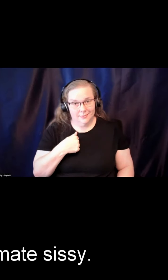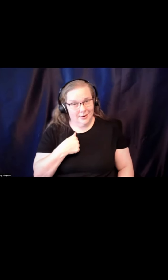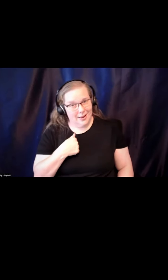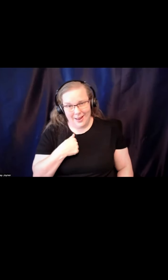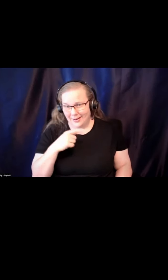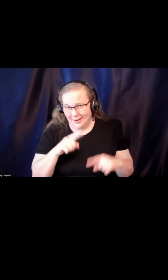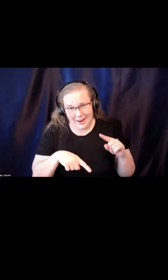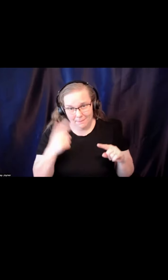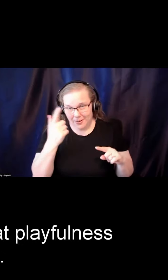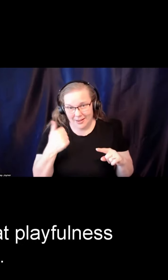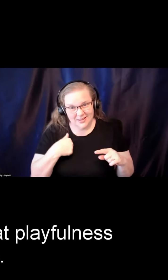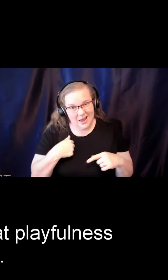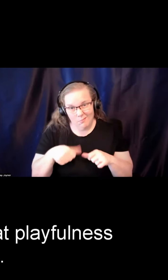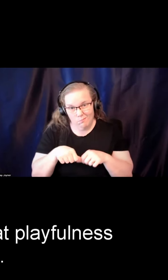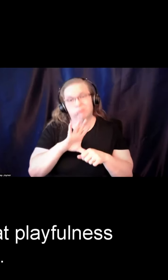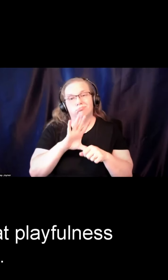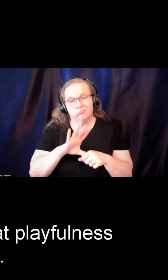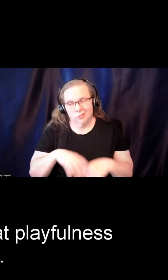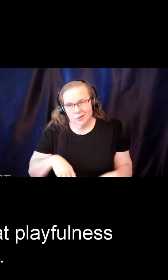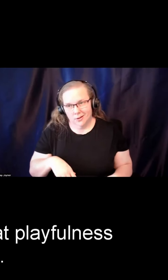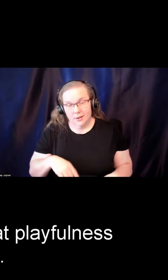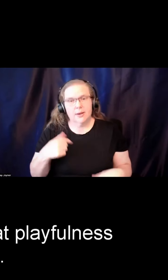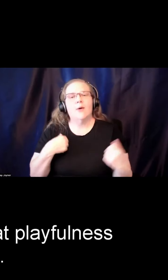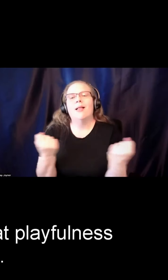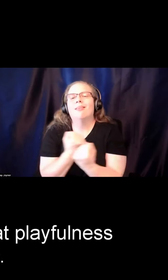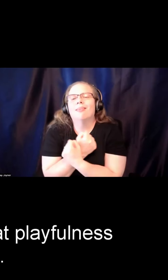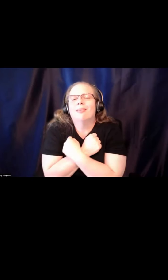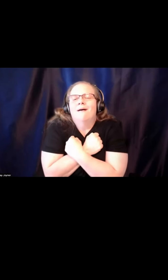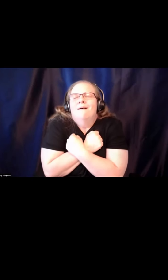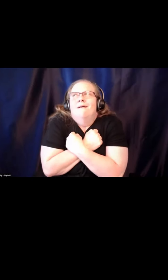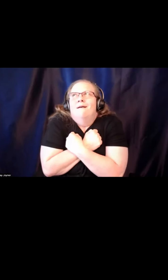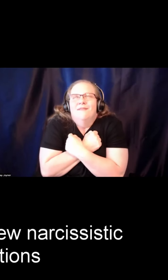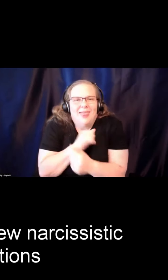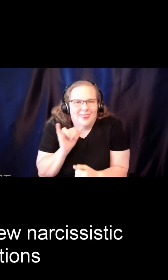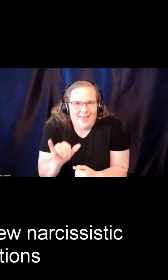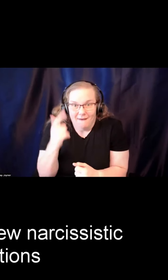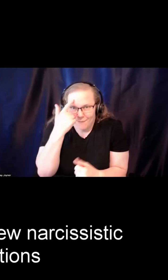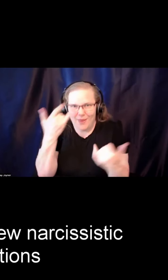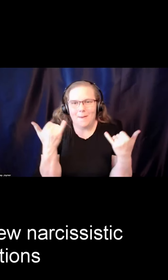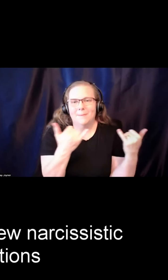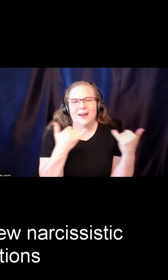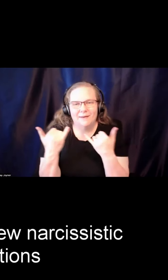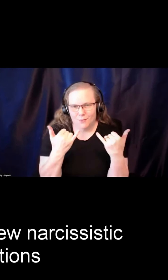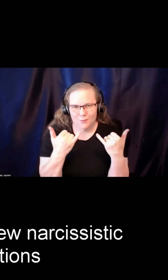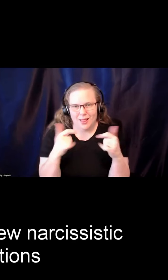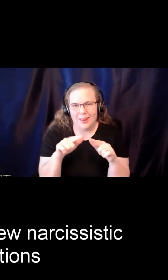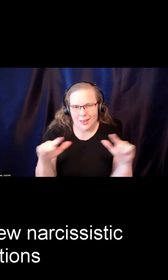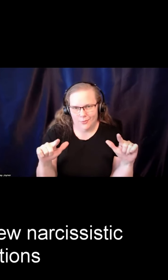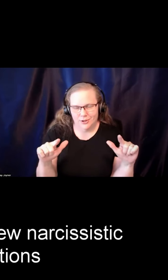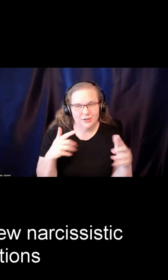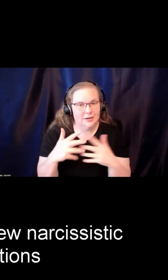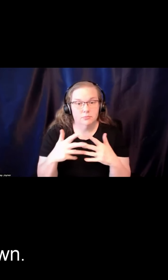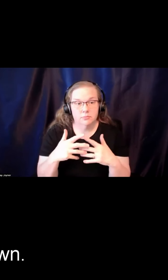consummate sissy. I adore him for that playfulness alone. Let me throw in a few